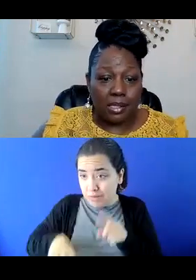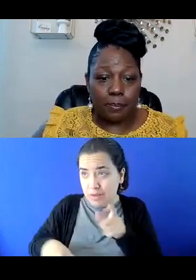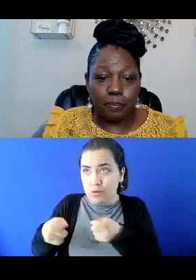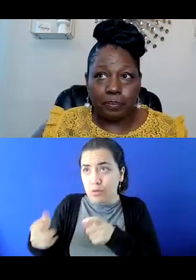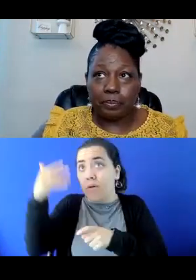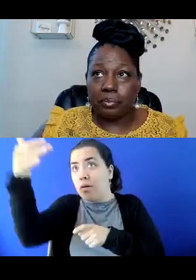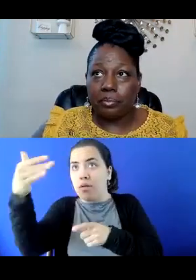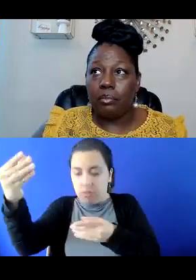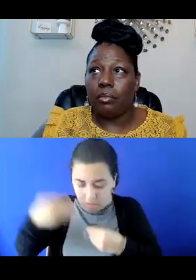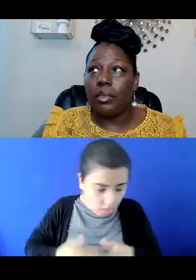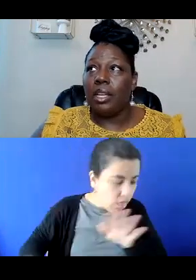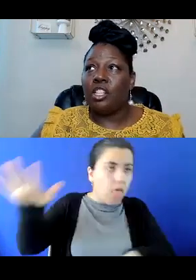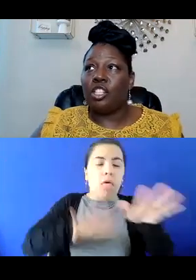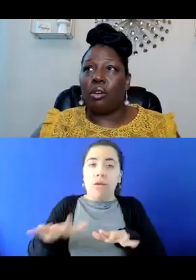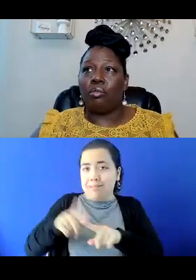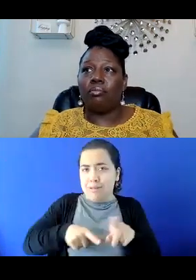us.